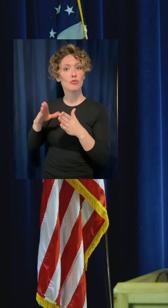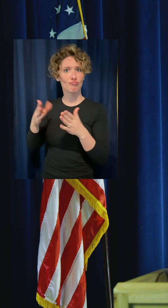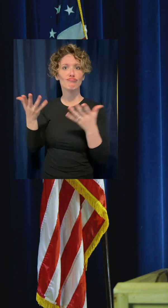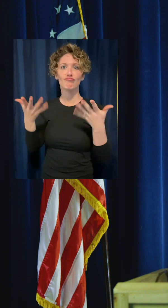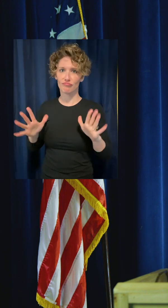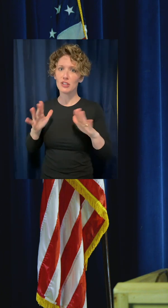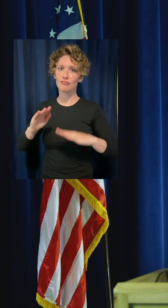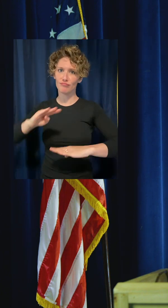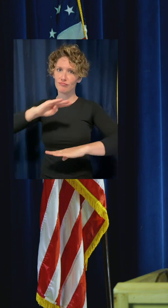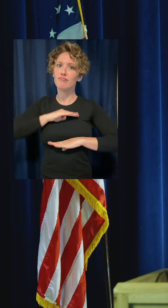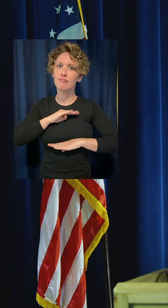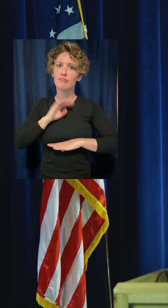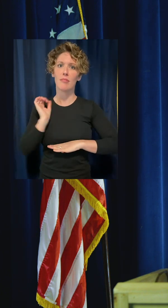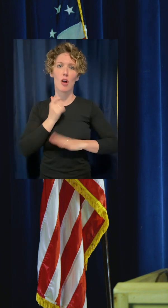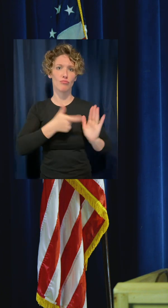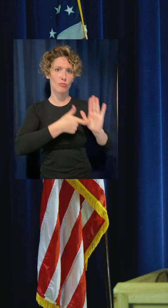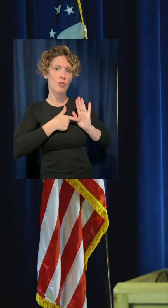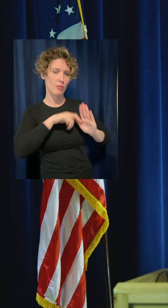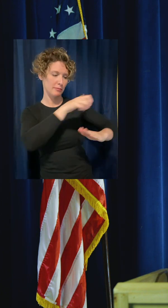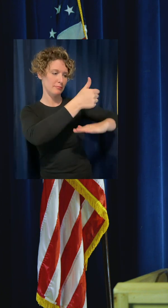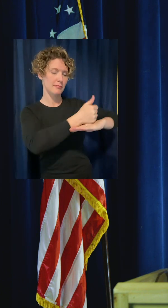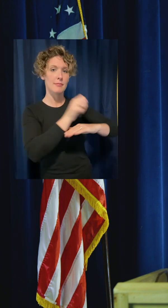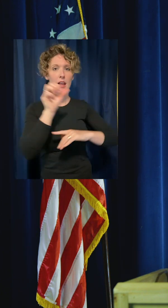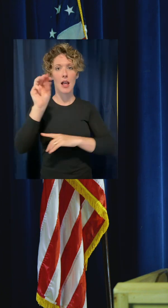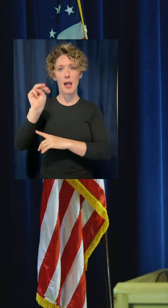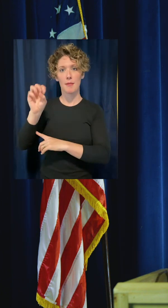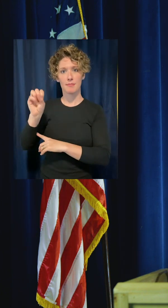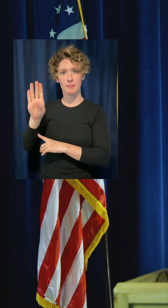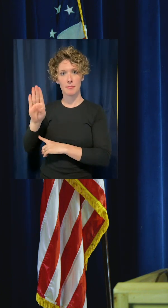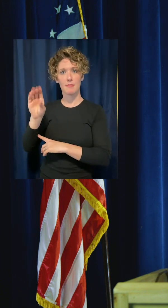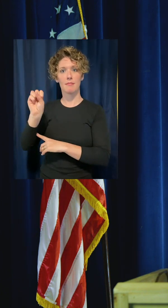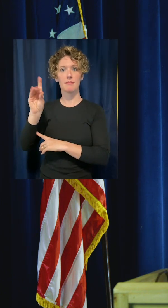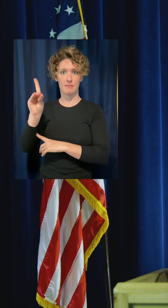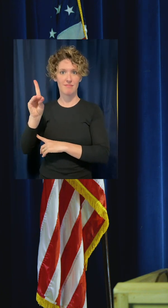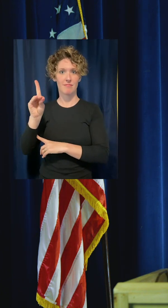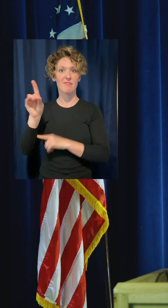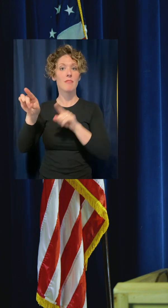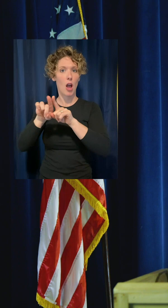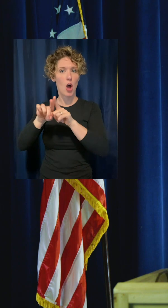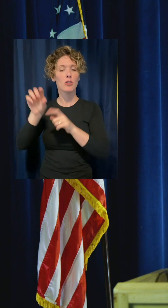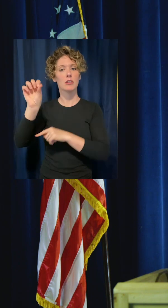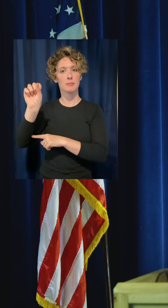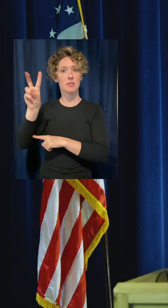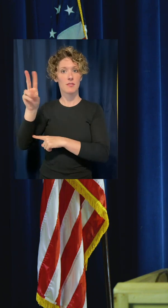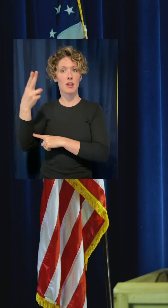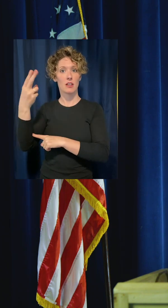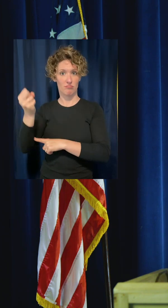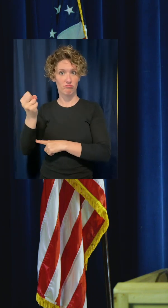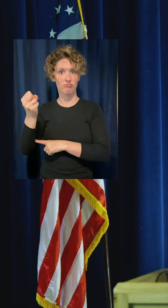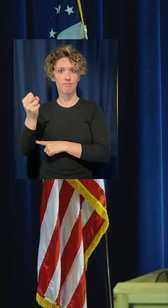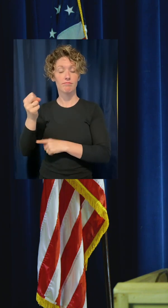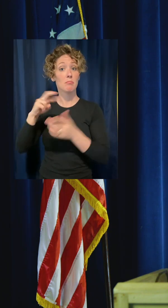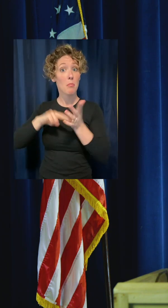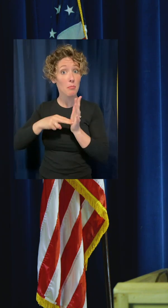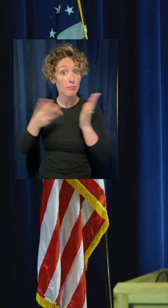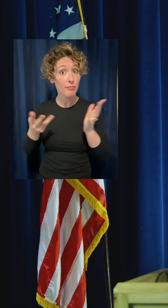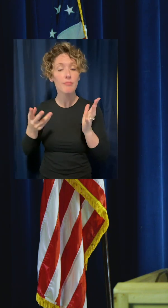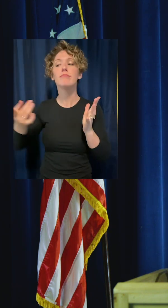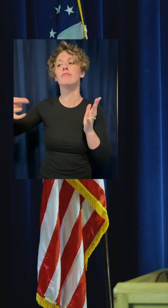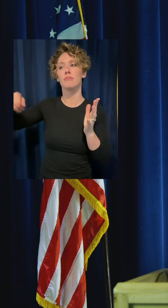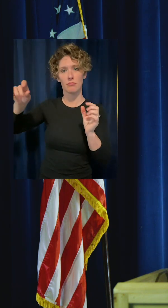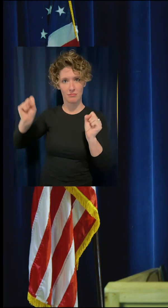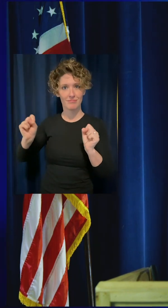forth by the Mat-Su Borough School District and Susitna Valley High School and are thus eligible to receive the diplomas mailed to